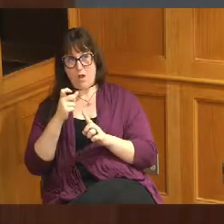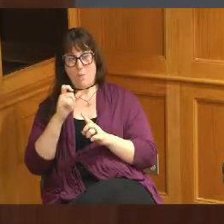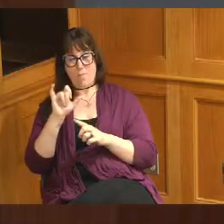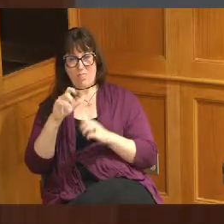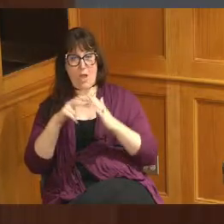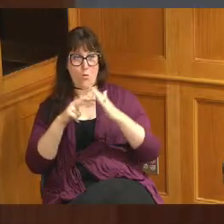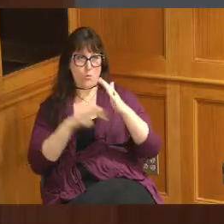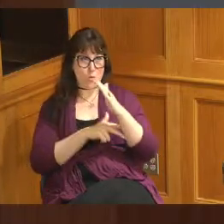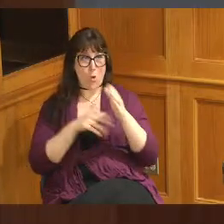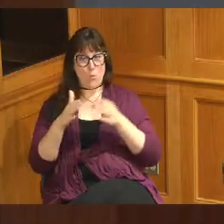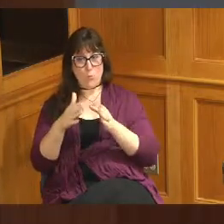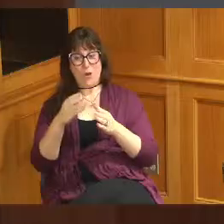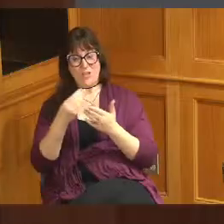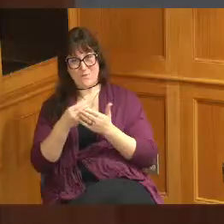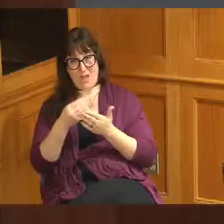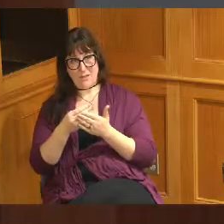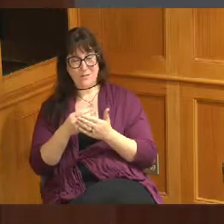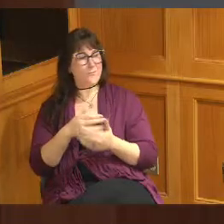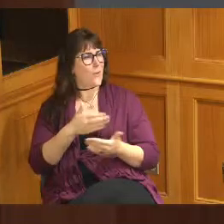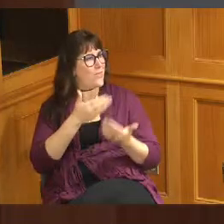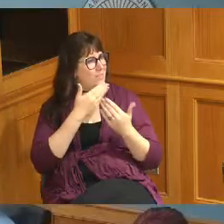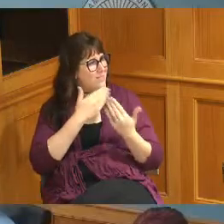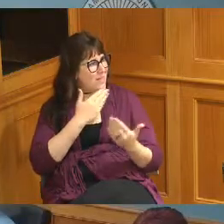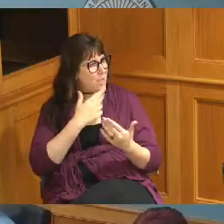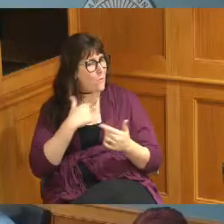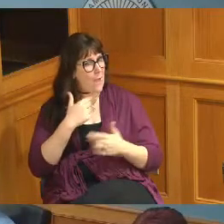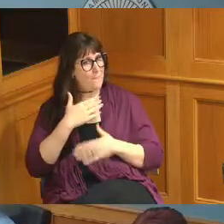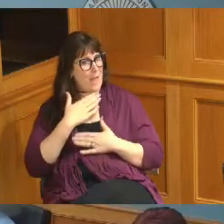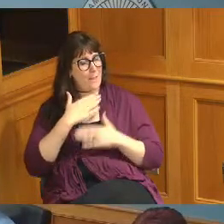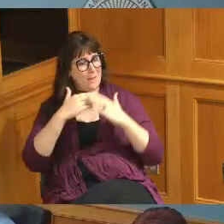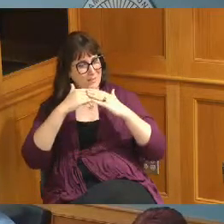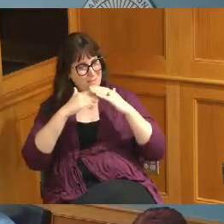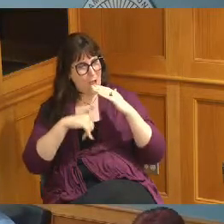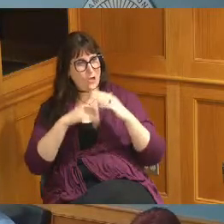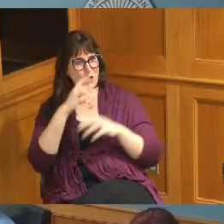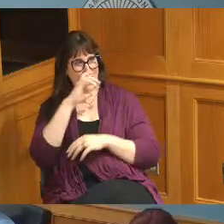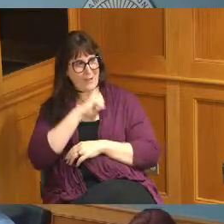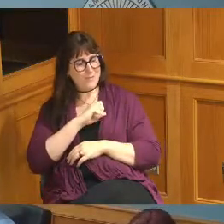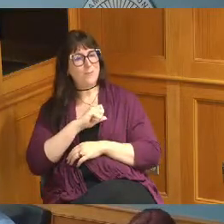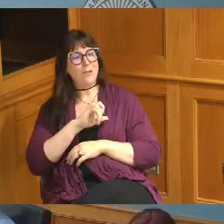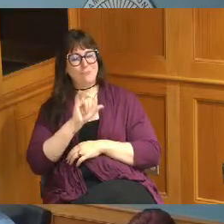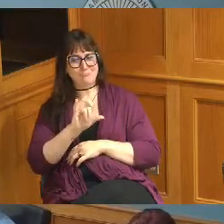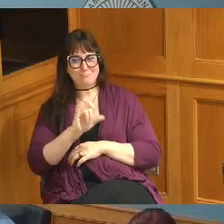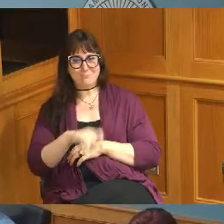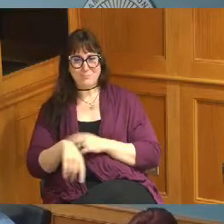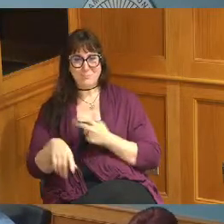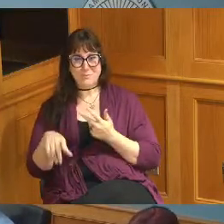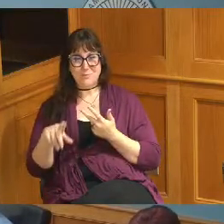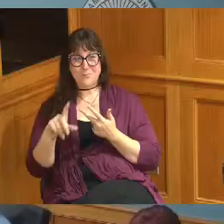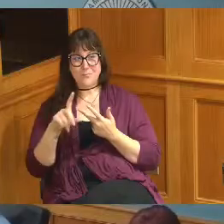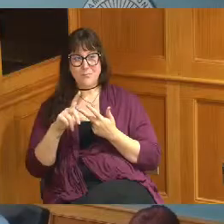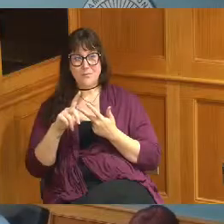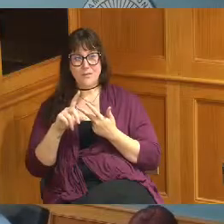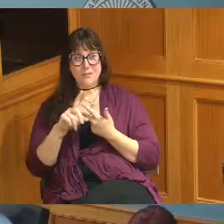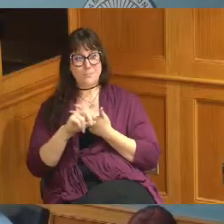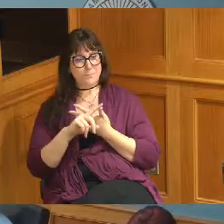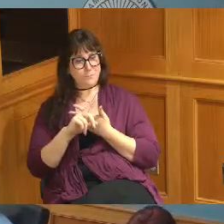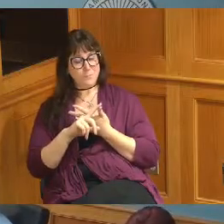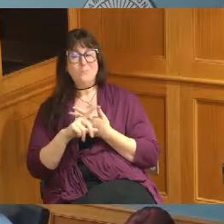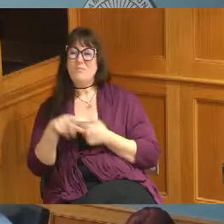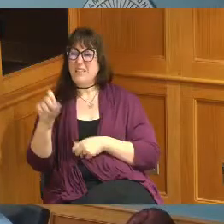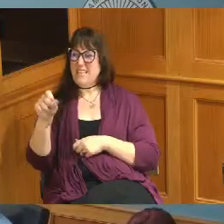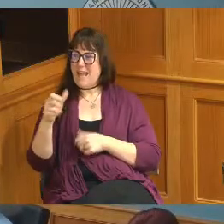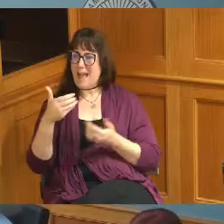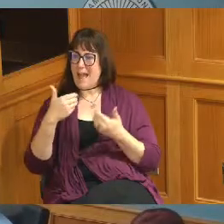Fund. Okay, thank you very much. I'm glad they're coming in under estimate. That's really Yes. something. All right, Commissioner Summer Dumas, any I questions? just had a question,